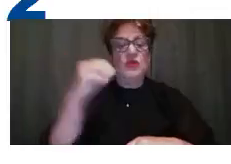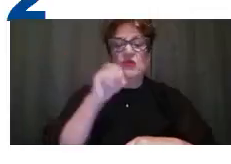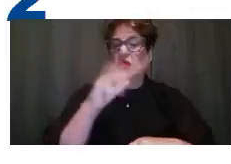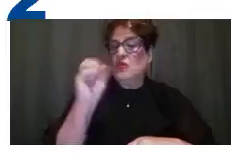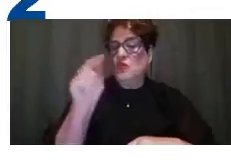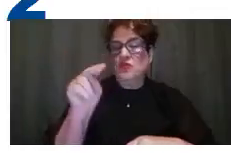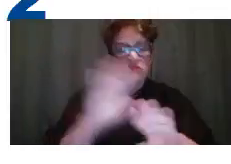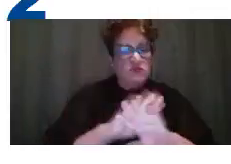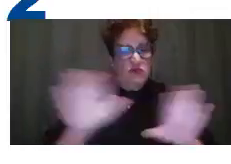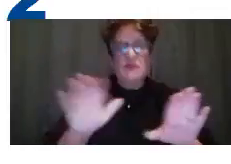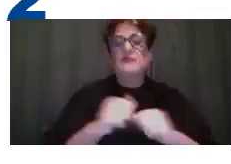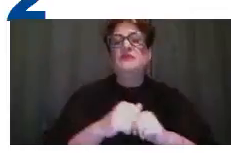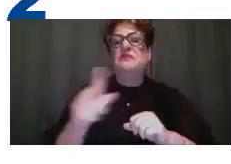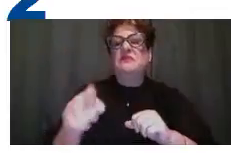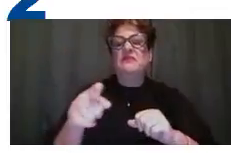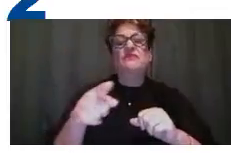However,